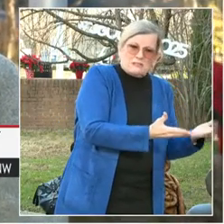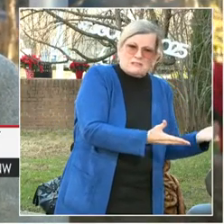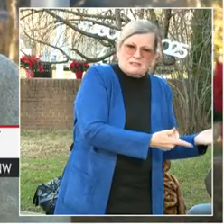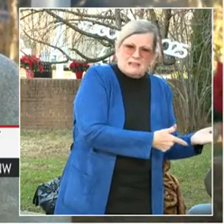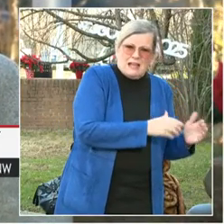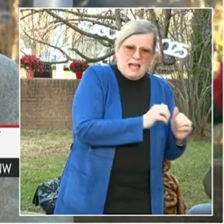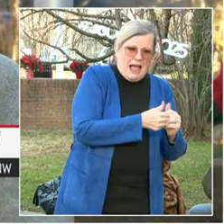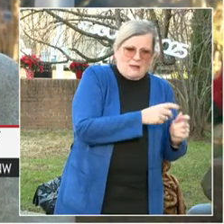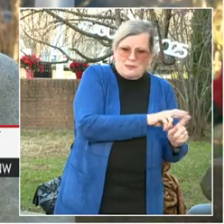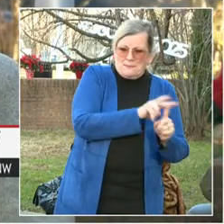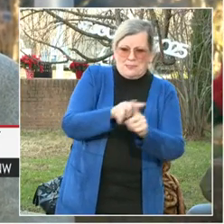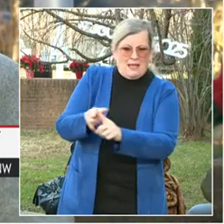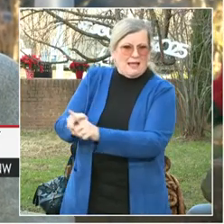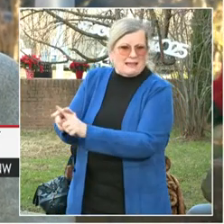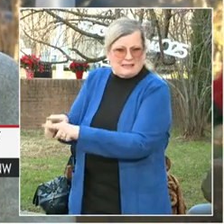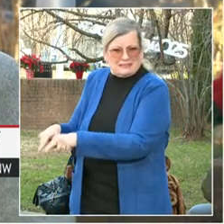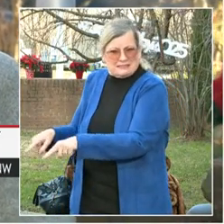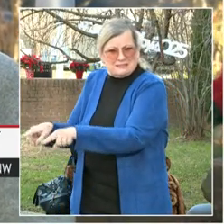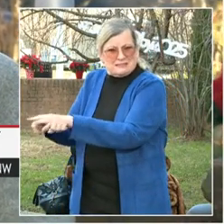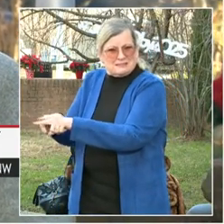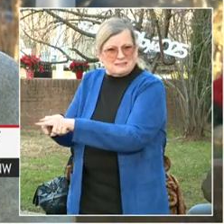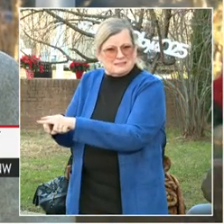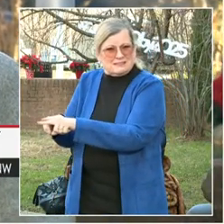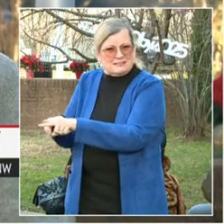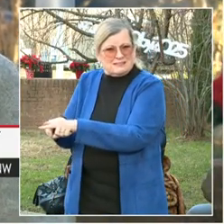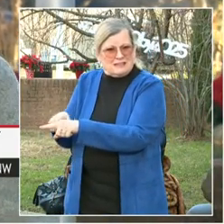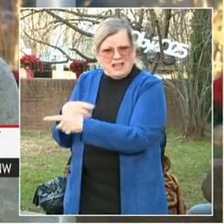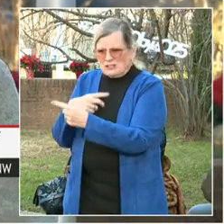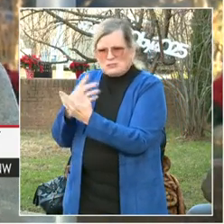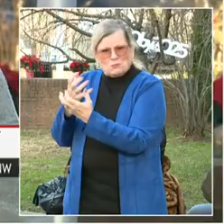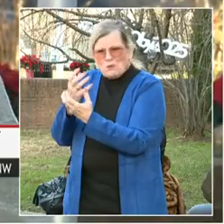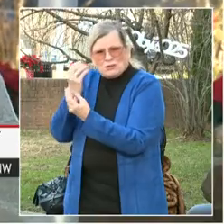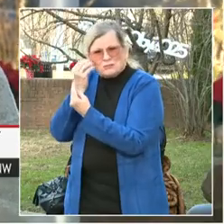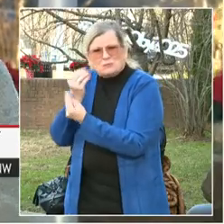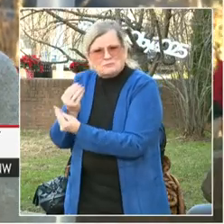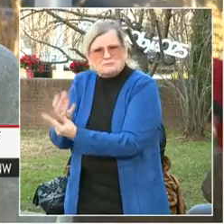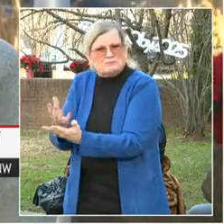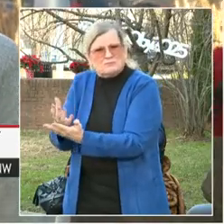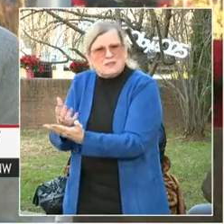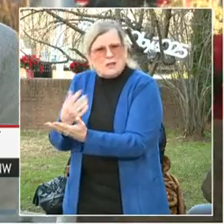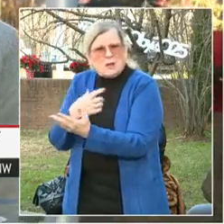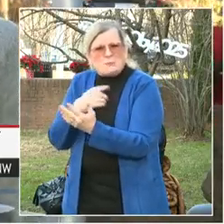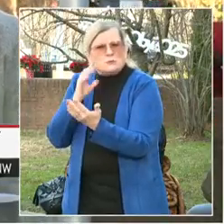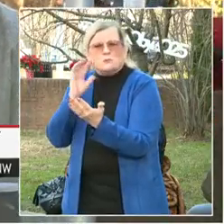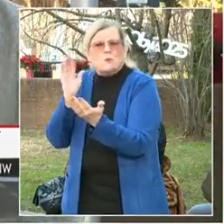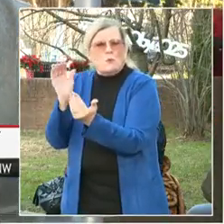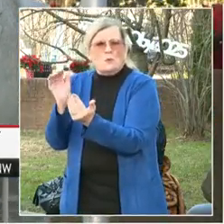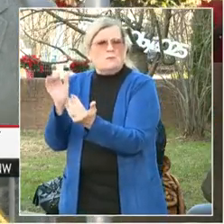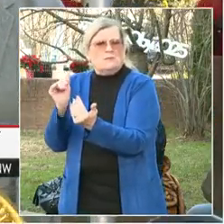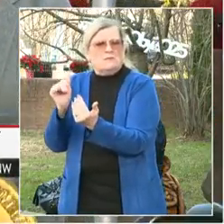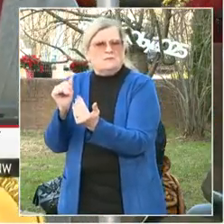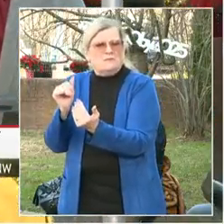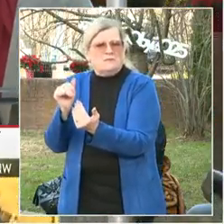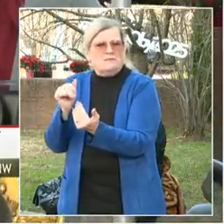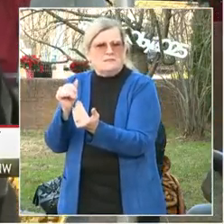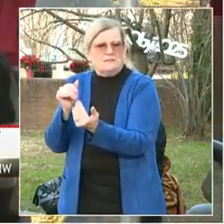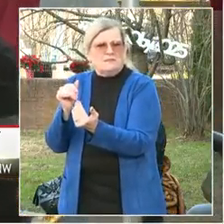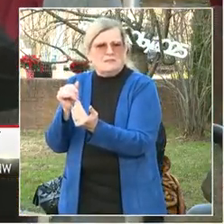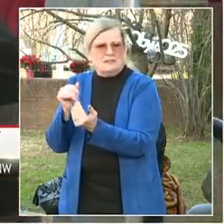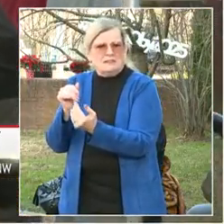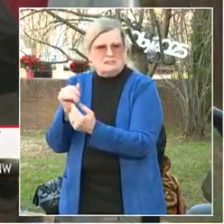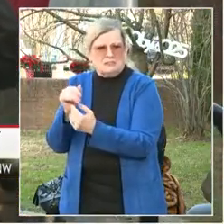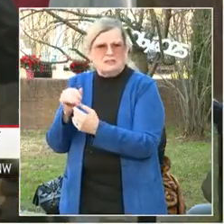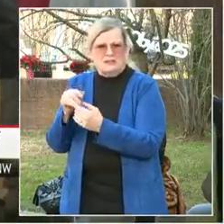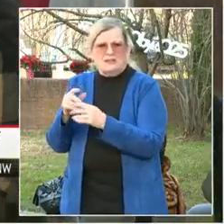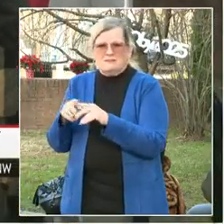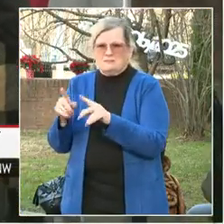to plea also for integration. When you come in with one focus, it becomes difficult